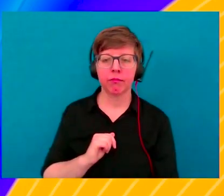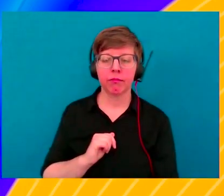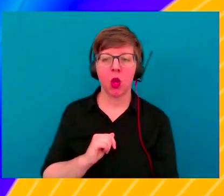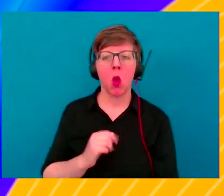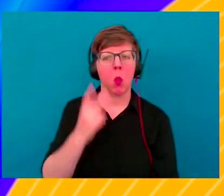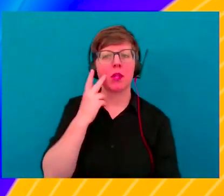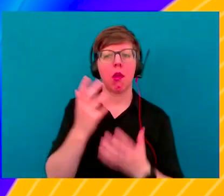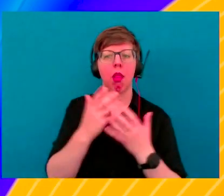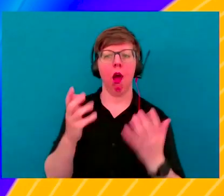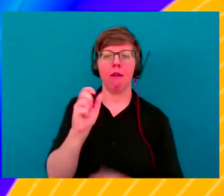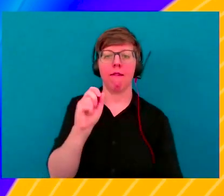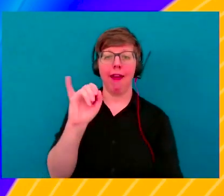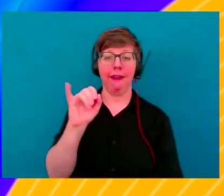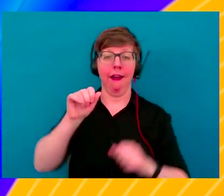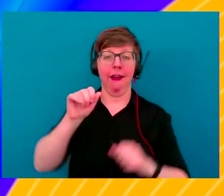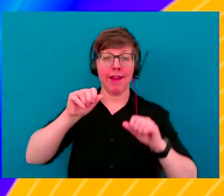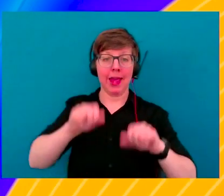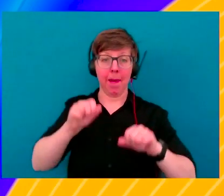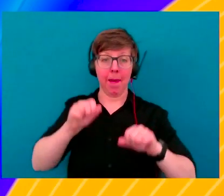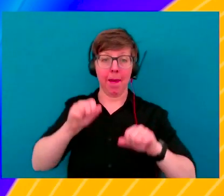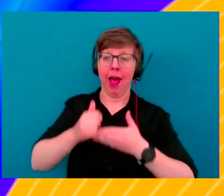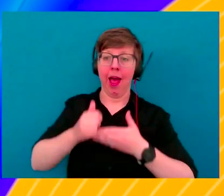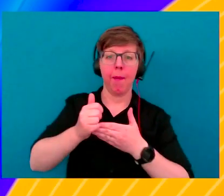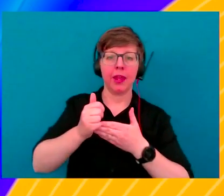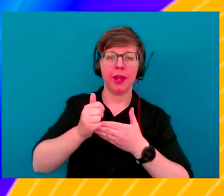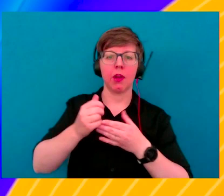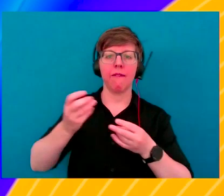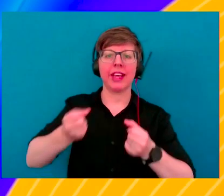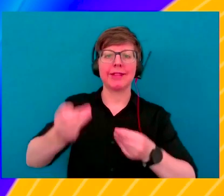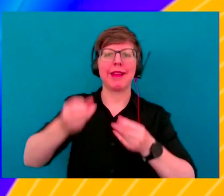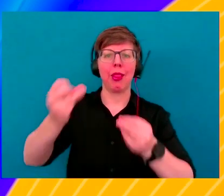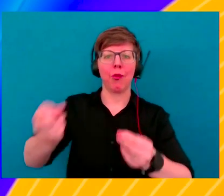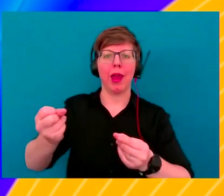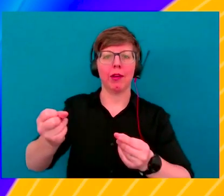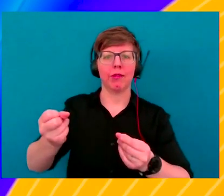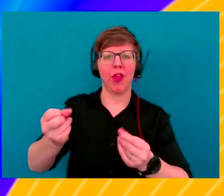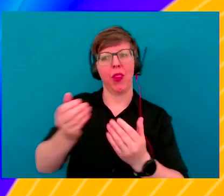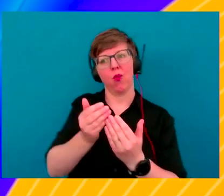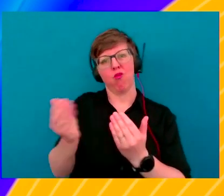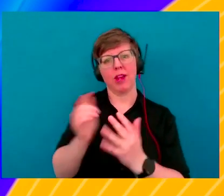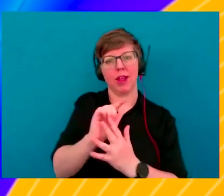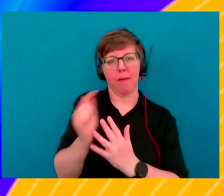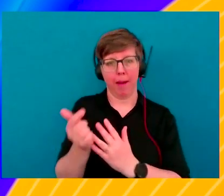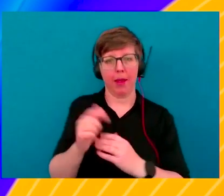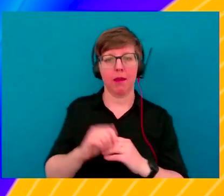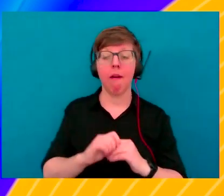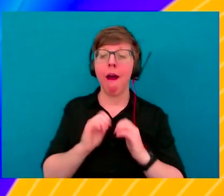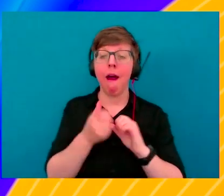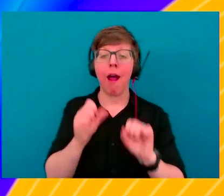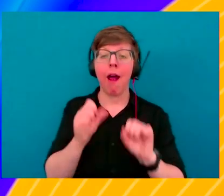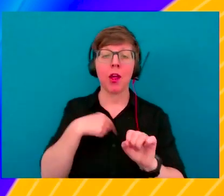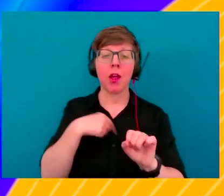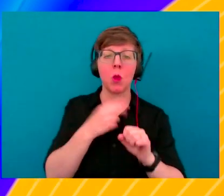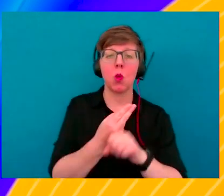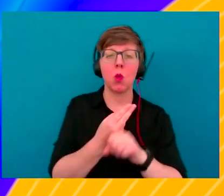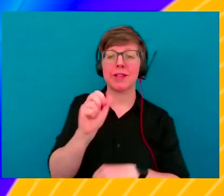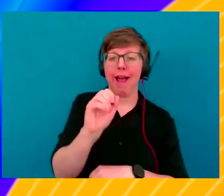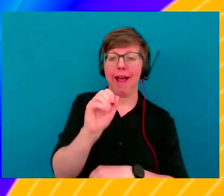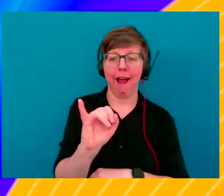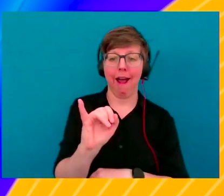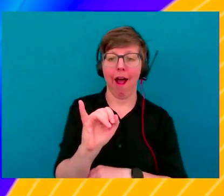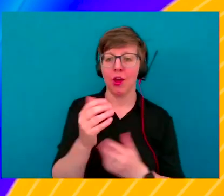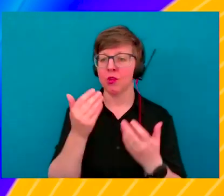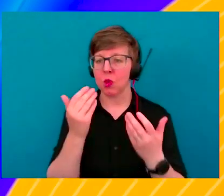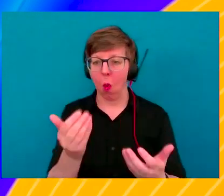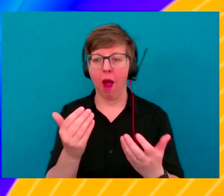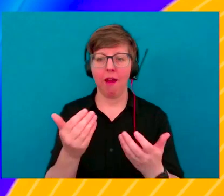being, helping to accelerate the rest of that pipeline. So how can we use AI to better explain the intent of a pull request? How can we use